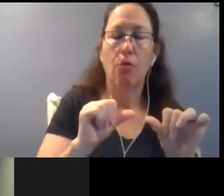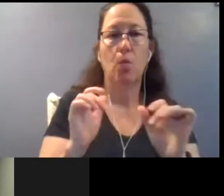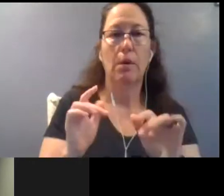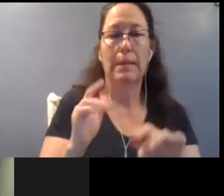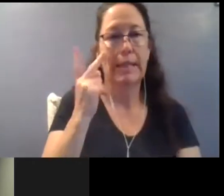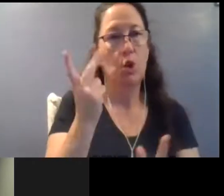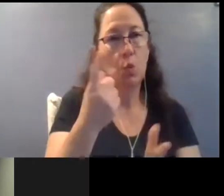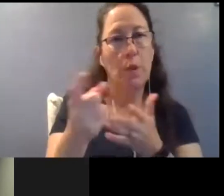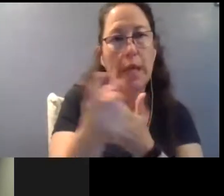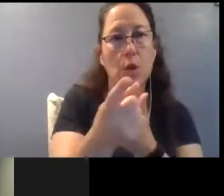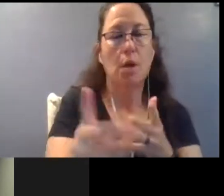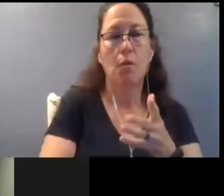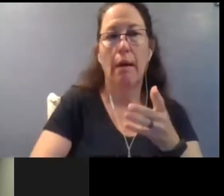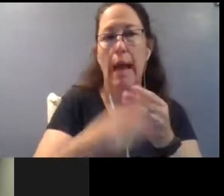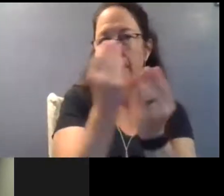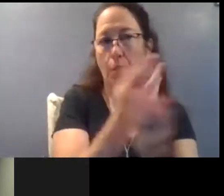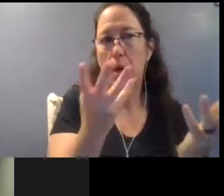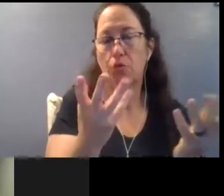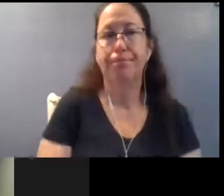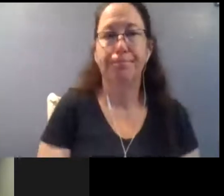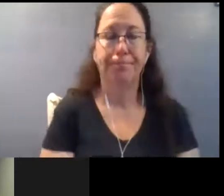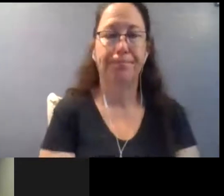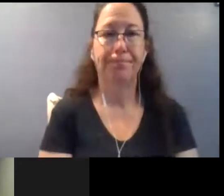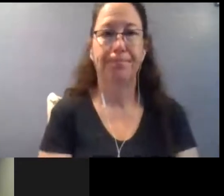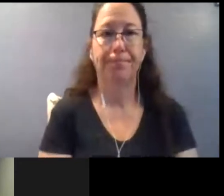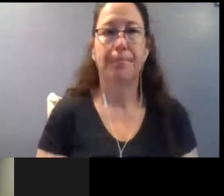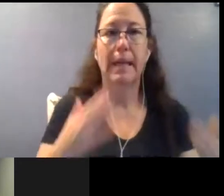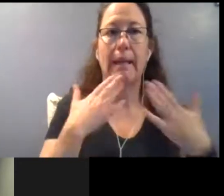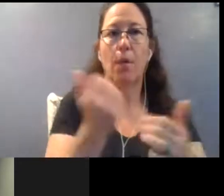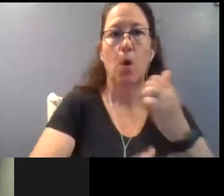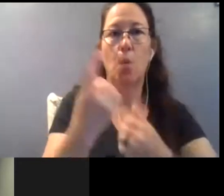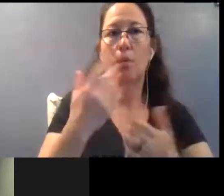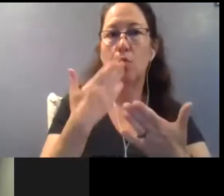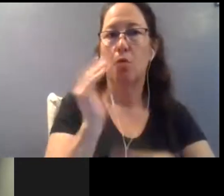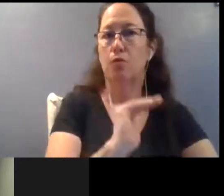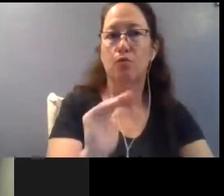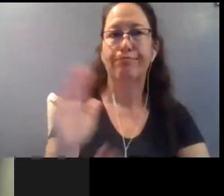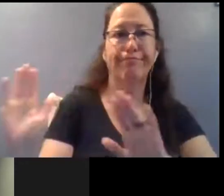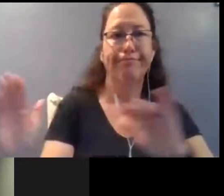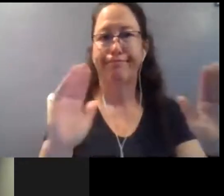for additional press briefings that will be taking place. So thank you, everybody. Have a good afternoon.